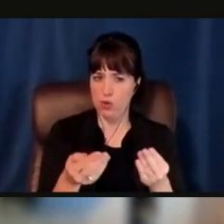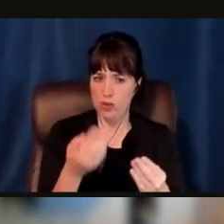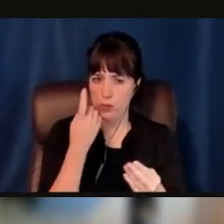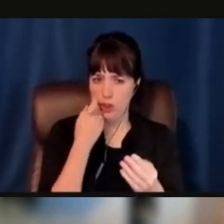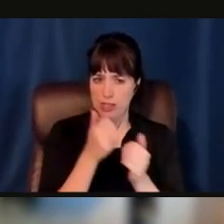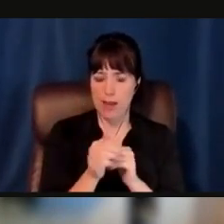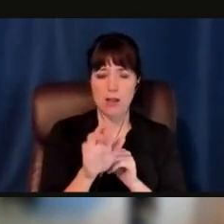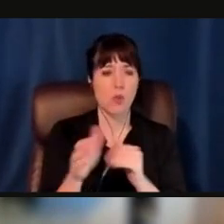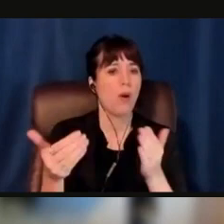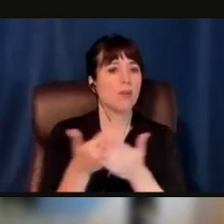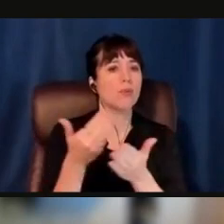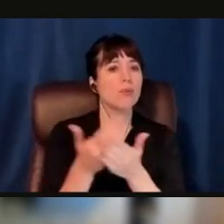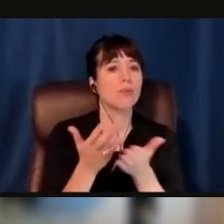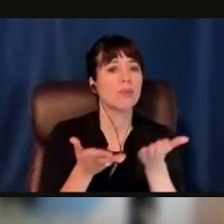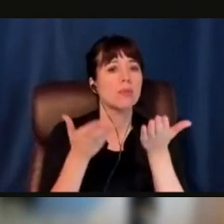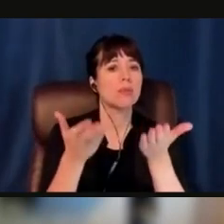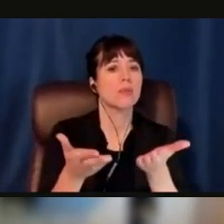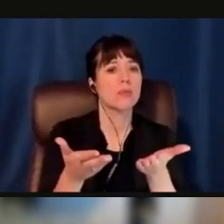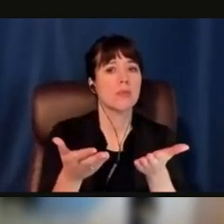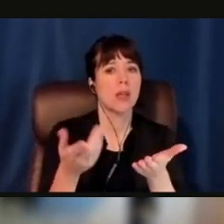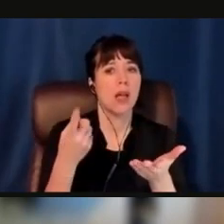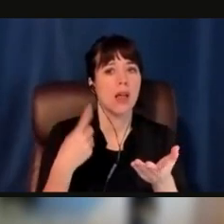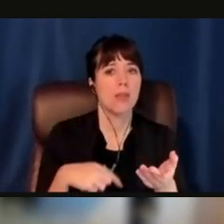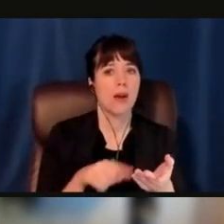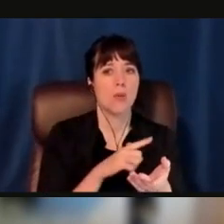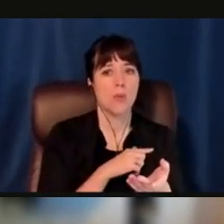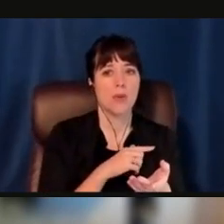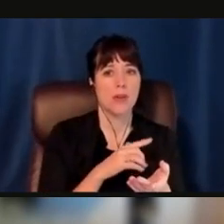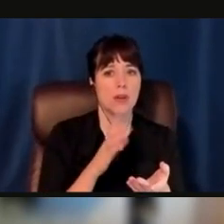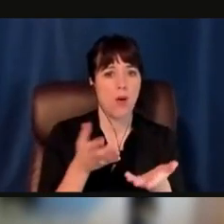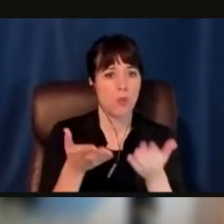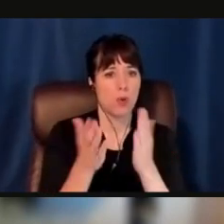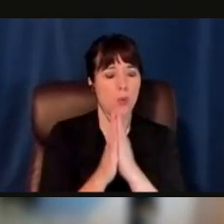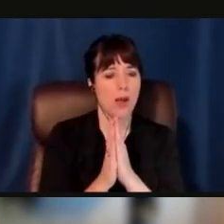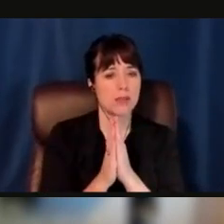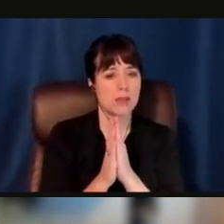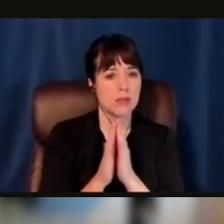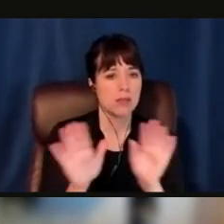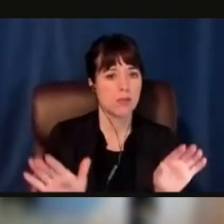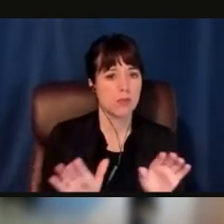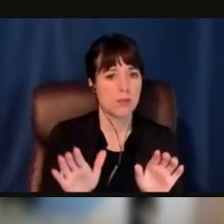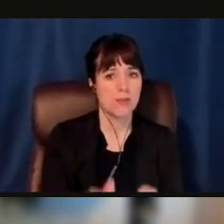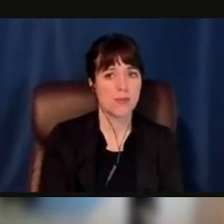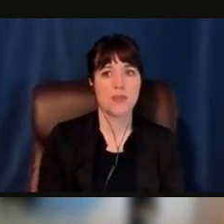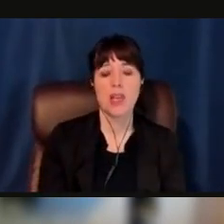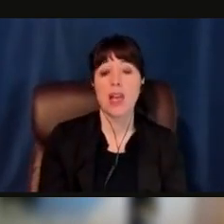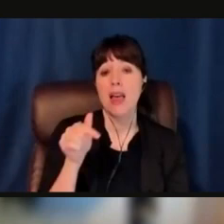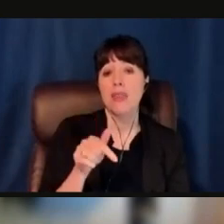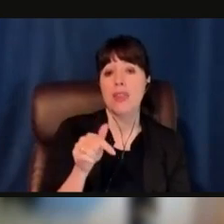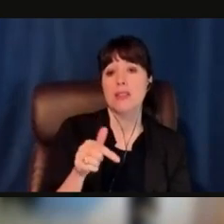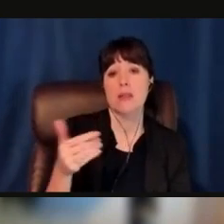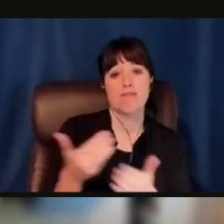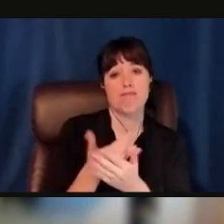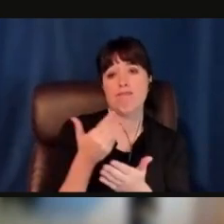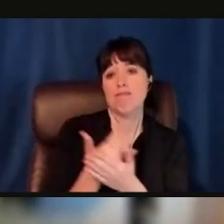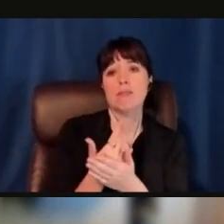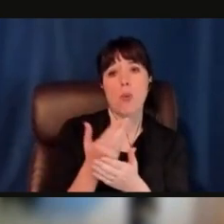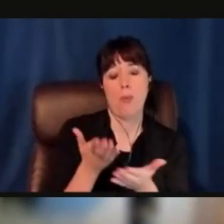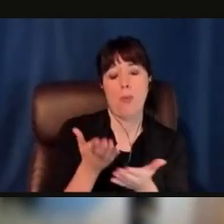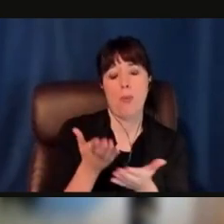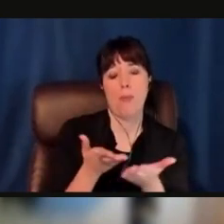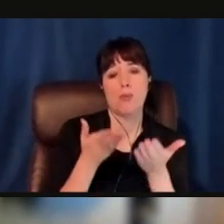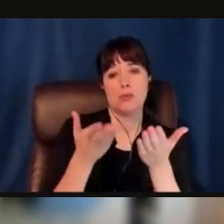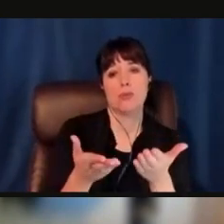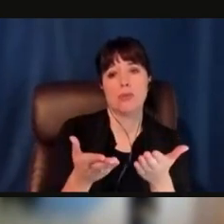passed, or is this a brand new thing we're incorporating to requesting to have done? This is a standalone brand new motion